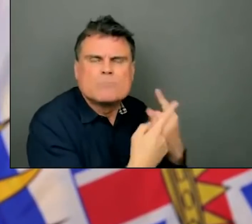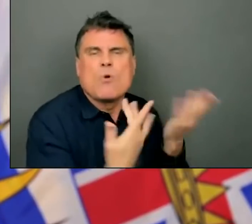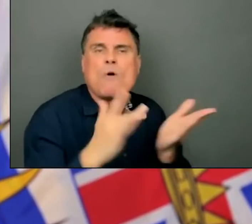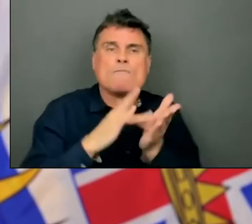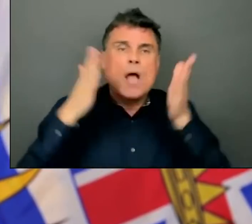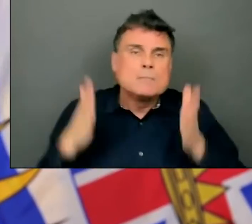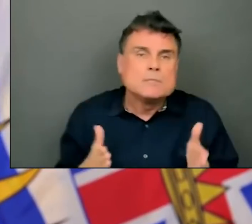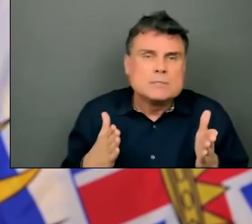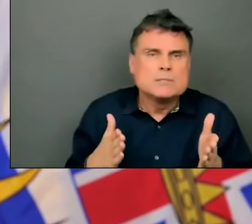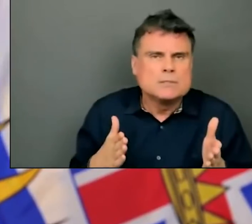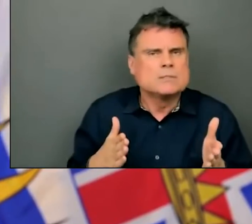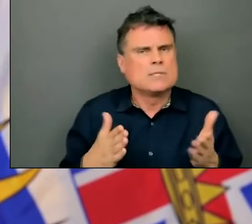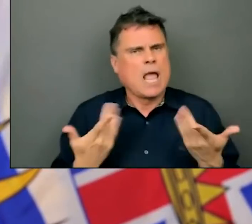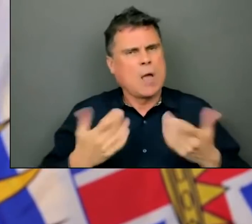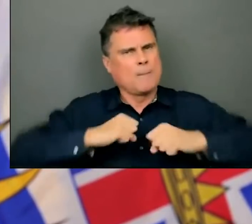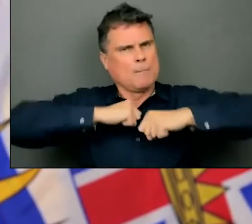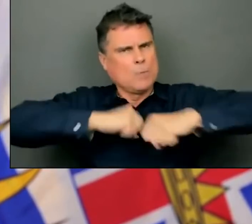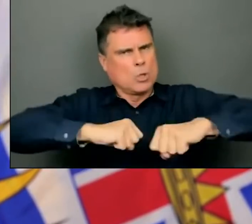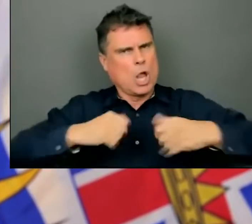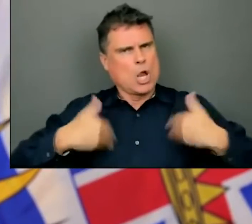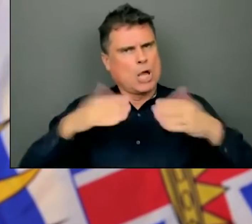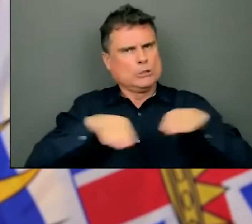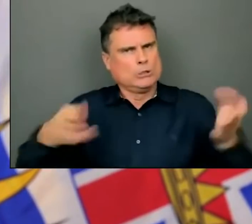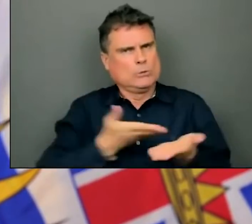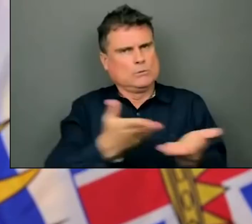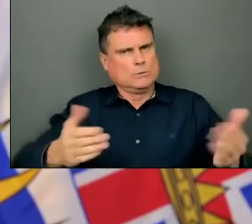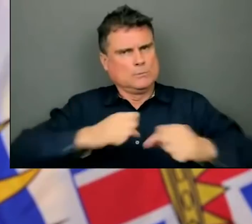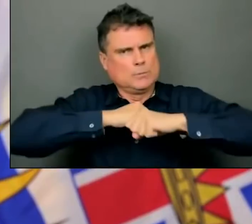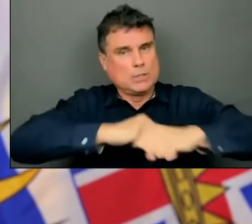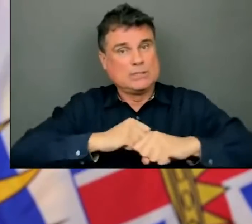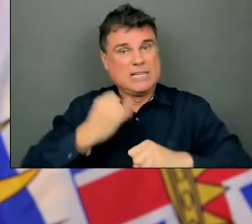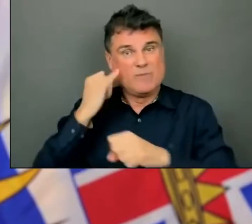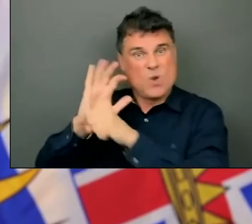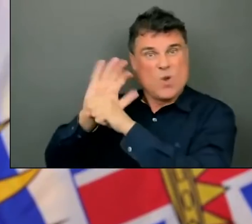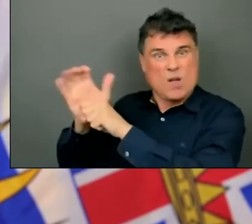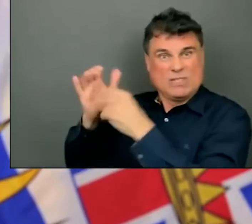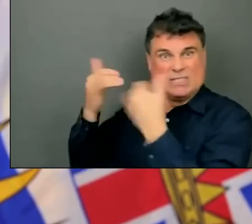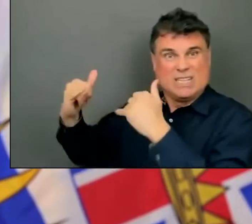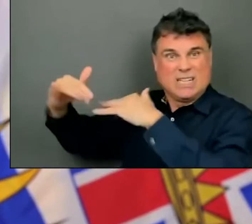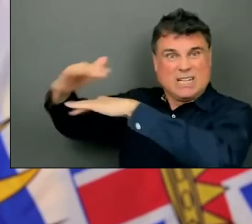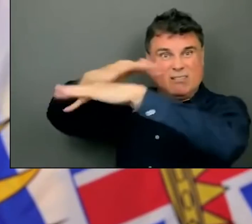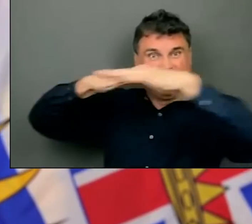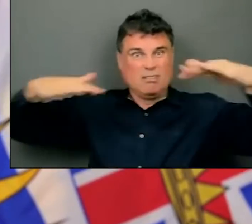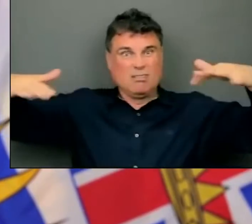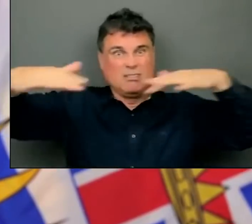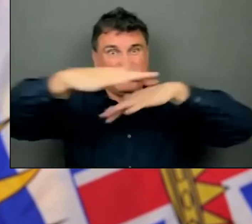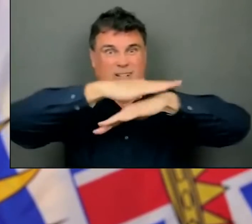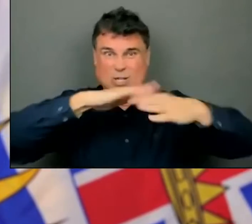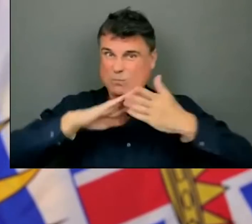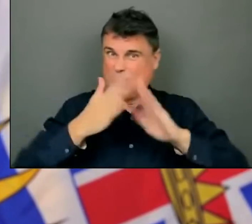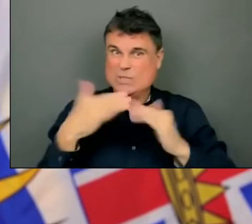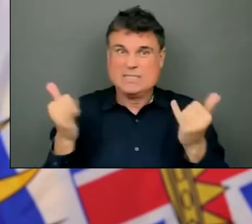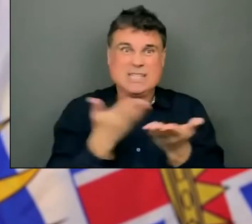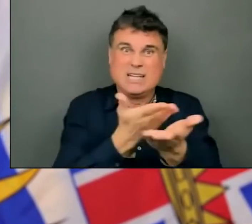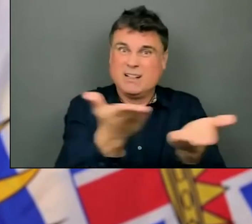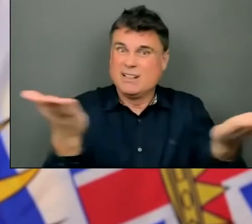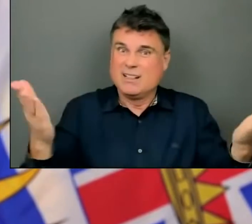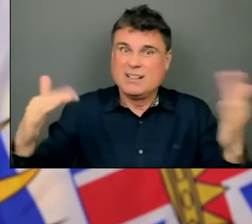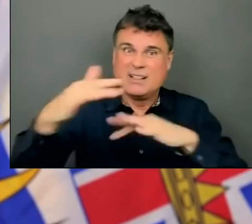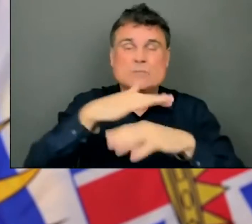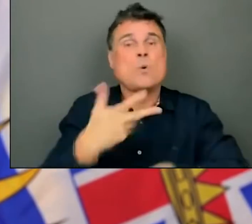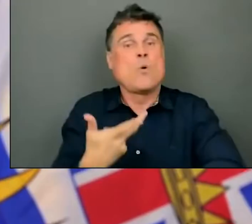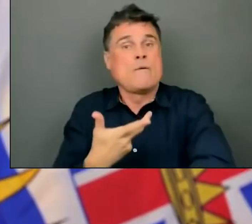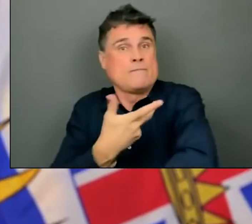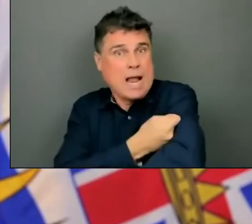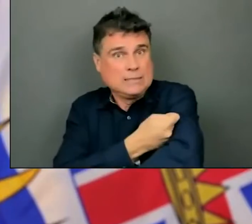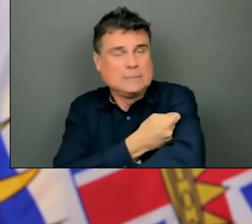We still have a lot of this virus that's circulating, and this protection is good, strong, safe protection and